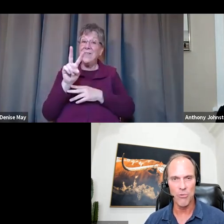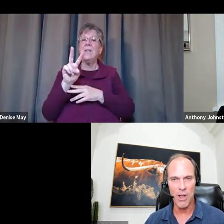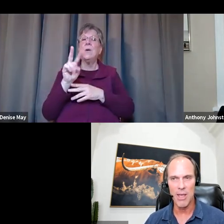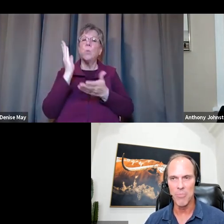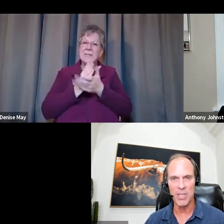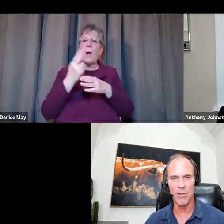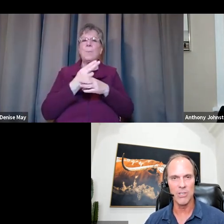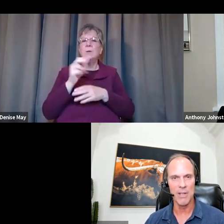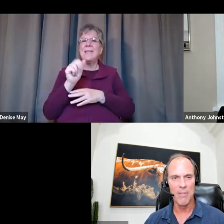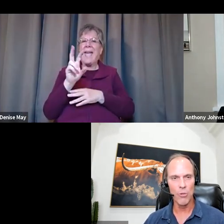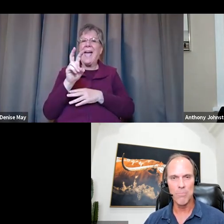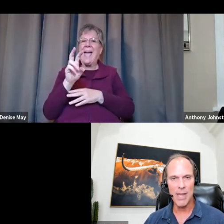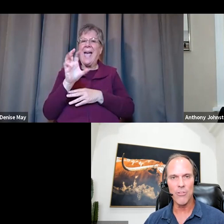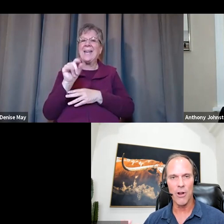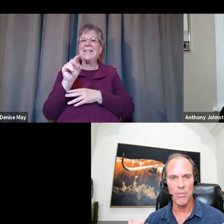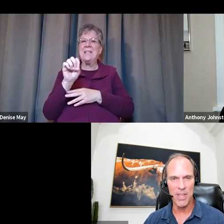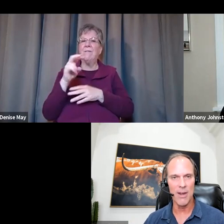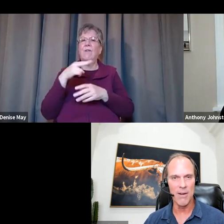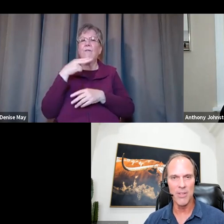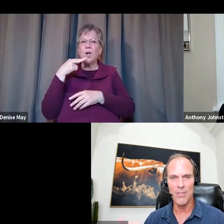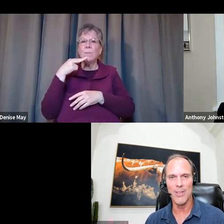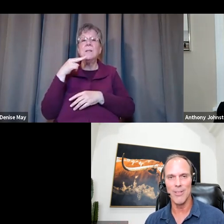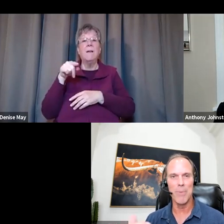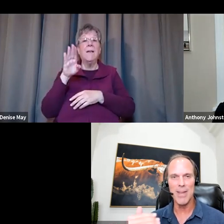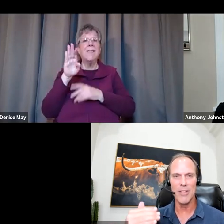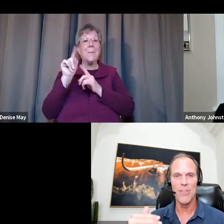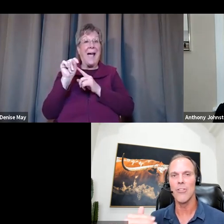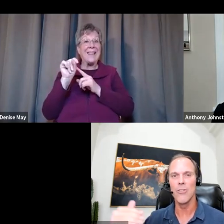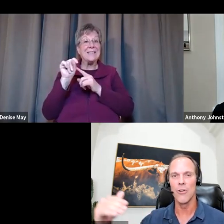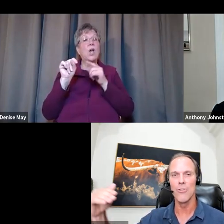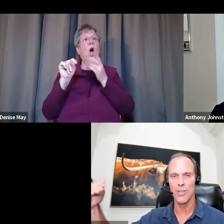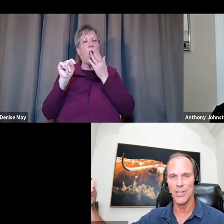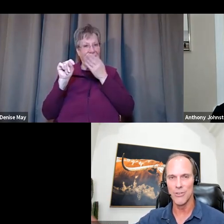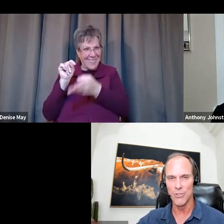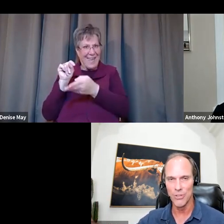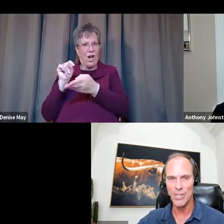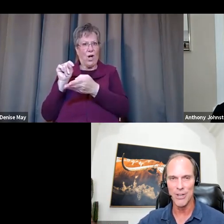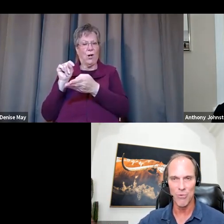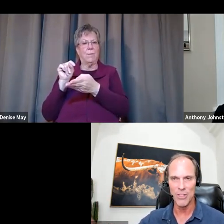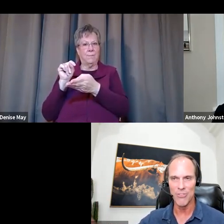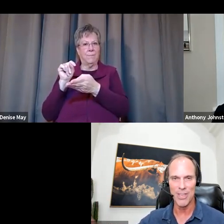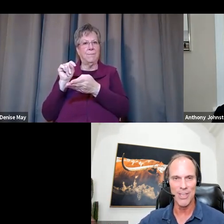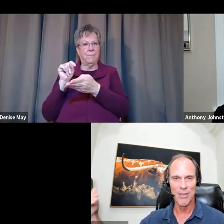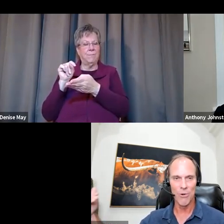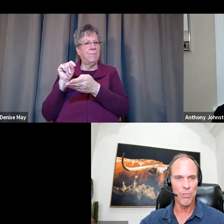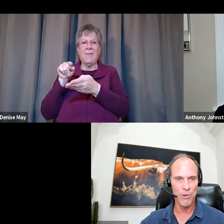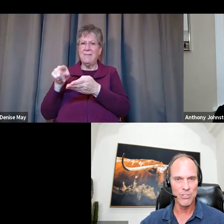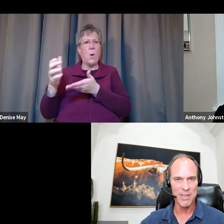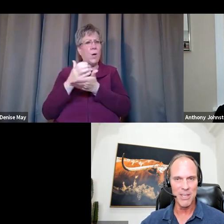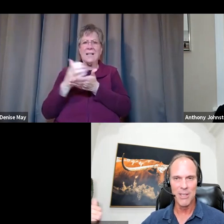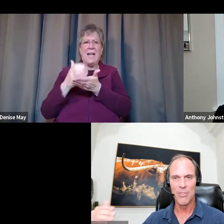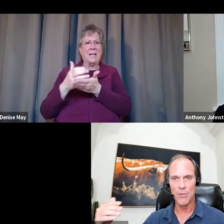verbs to describe the counting. Those ballots are there. Biden is not surging into the lead on Wednesday